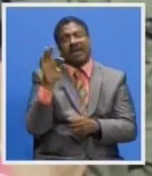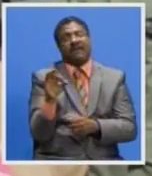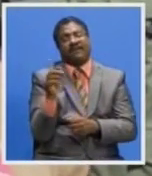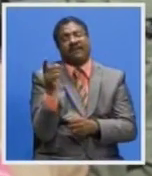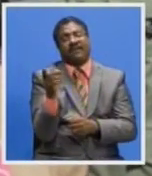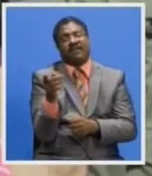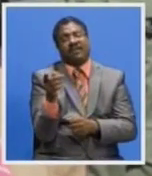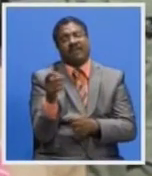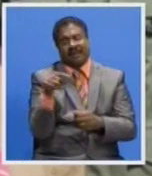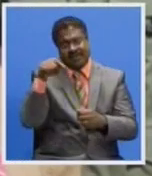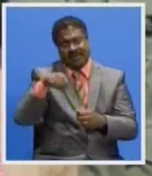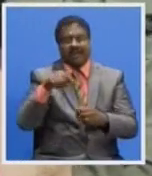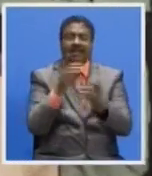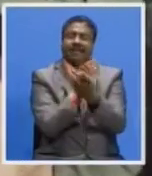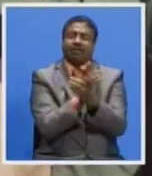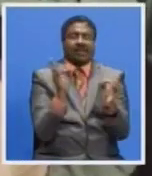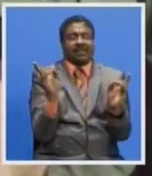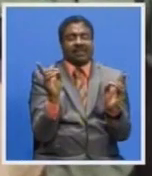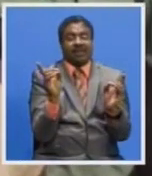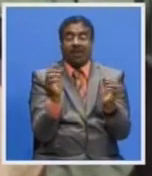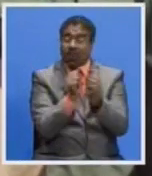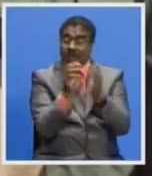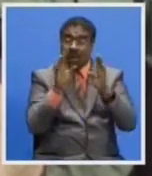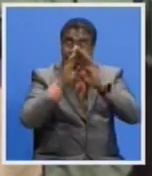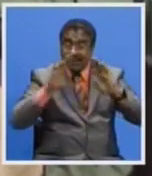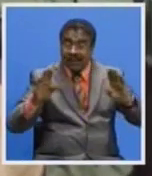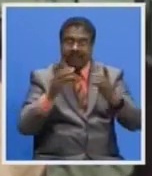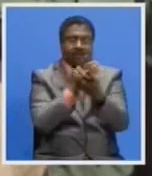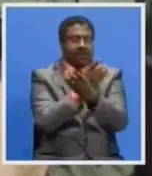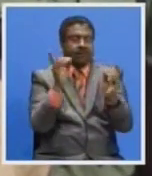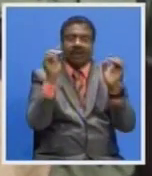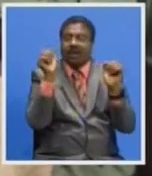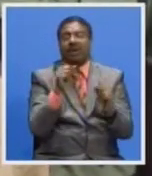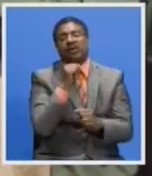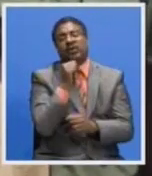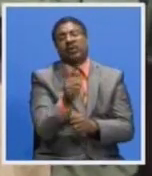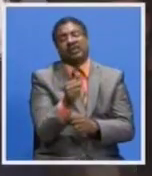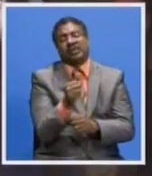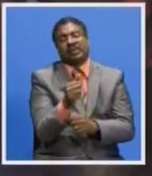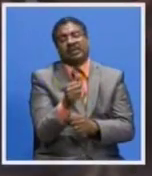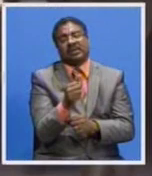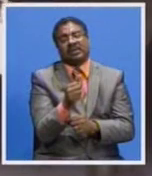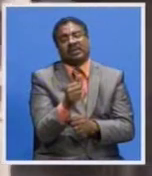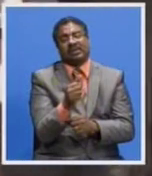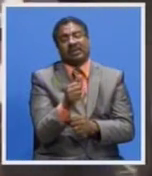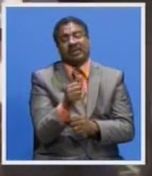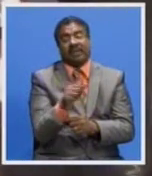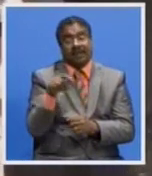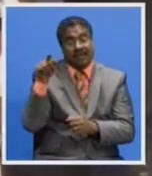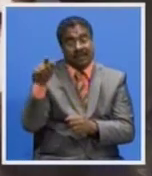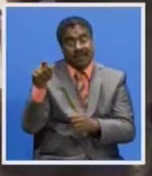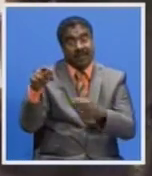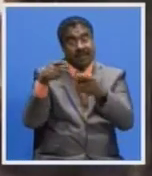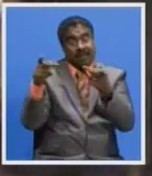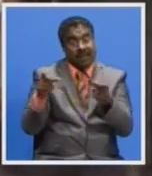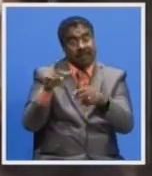is democracy, and there cannot be democracy without competition. But competition does not mean violence. The Katuba parliamentary seat fell